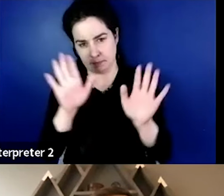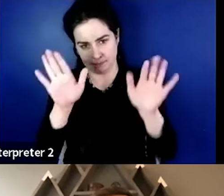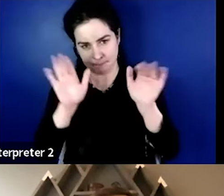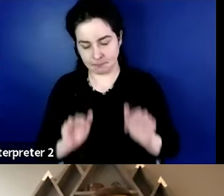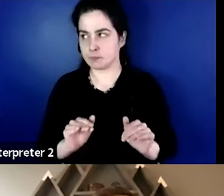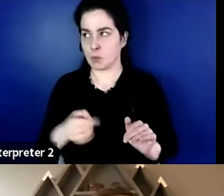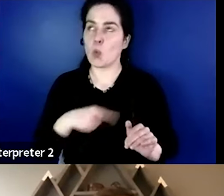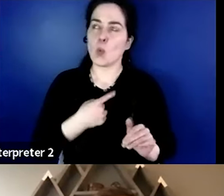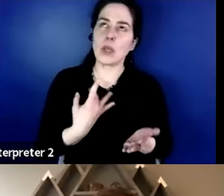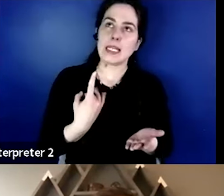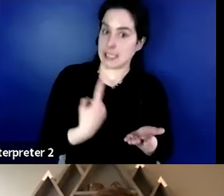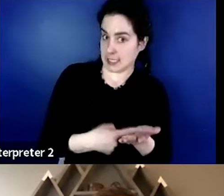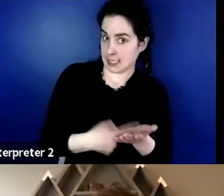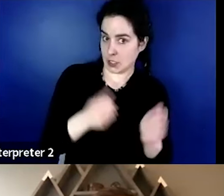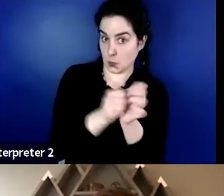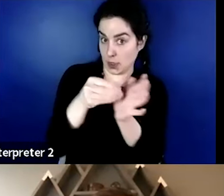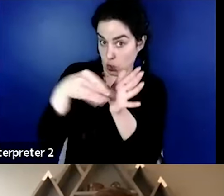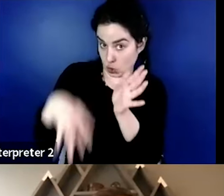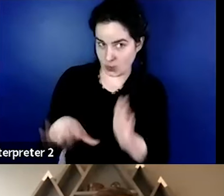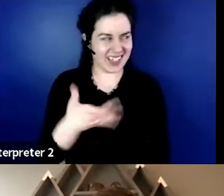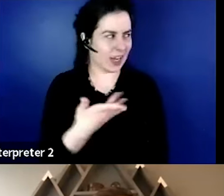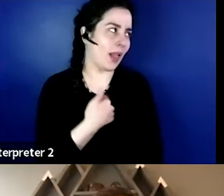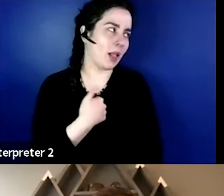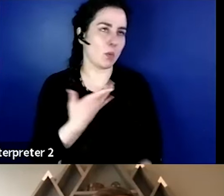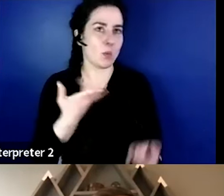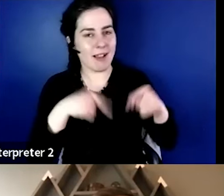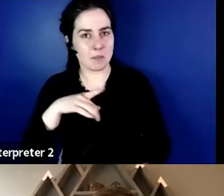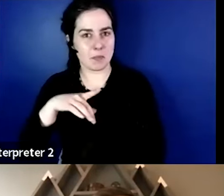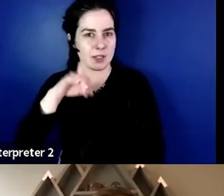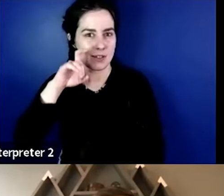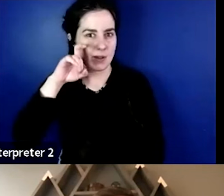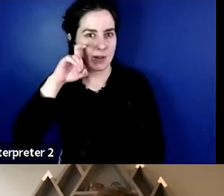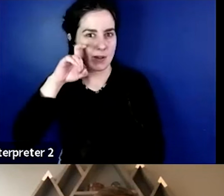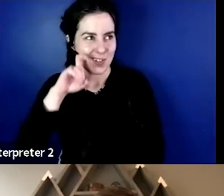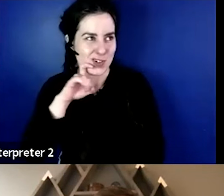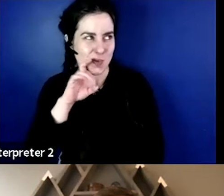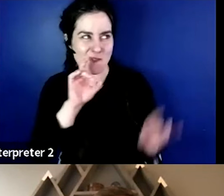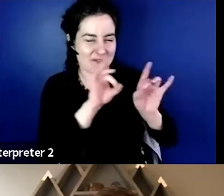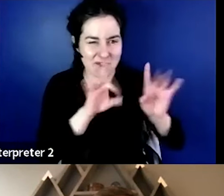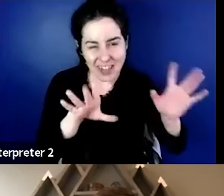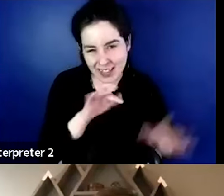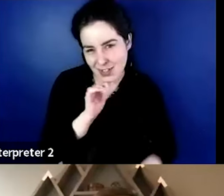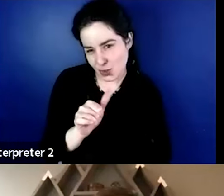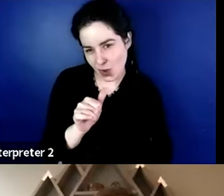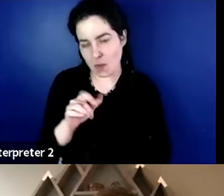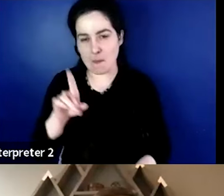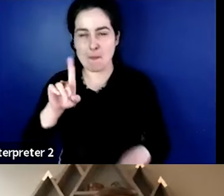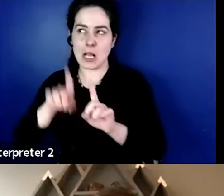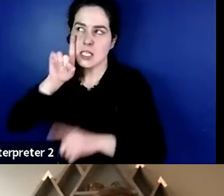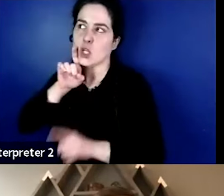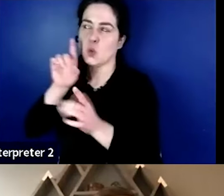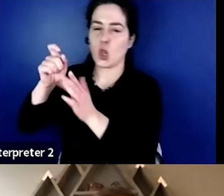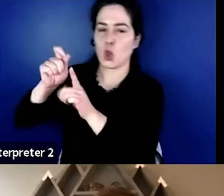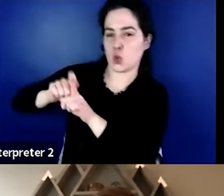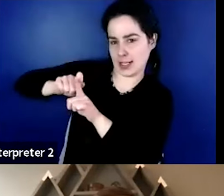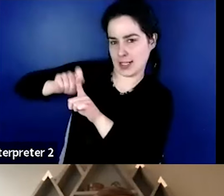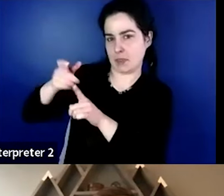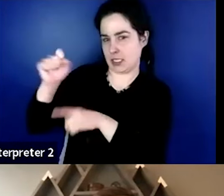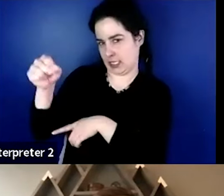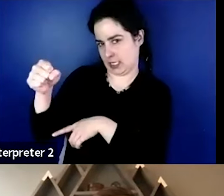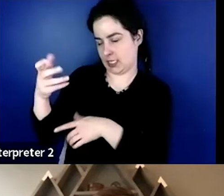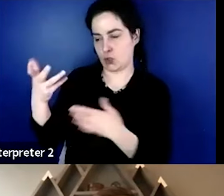survivors, they would say, well, it doesn't fit into sexual violence, what happened to me, but it was sexual harassment. And so using language that meets the needs of survivors,